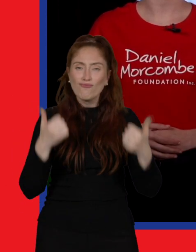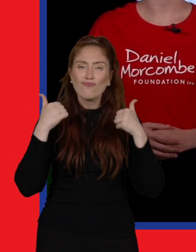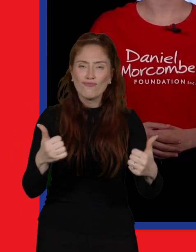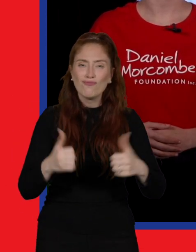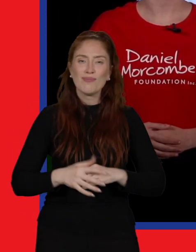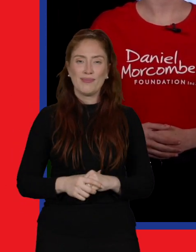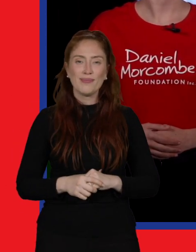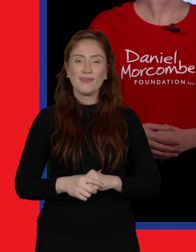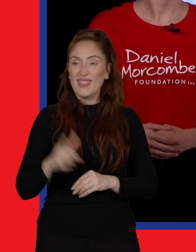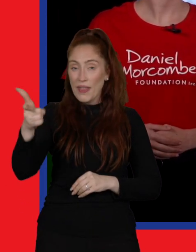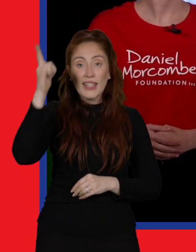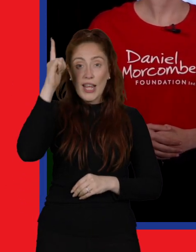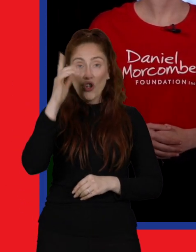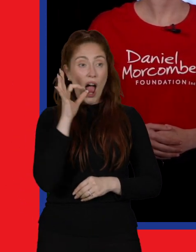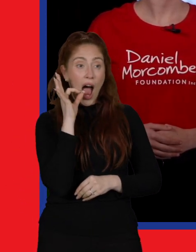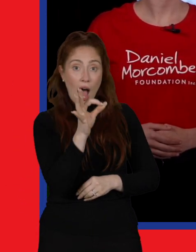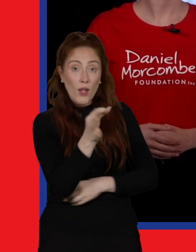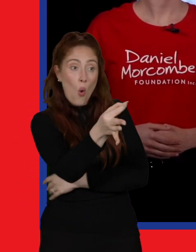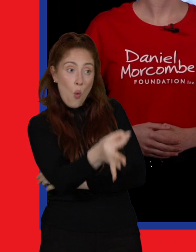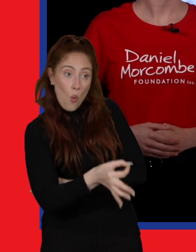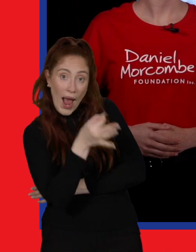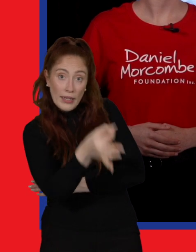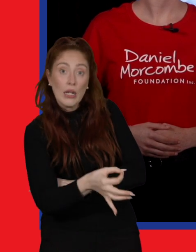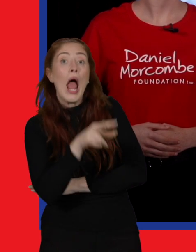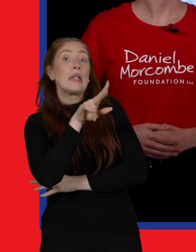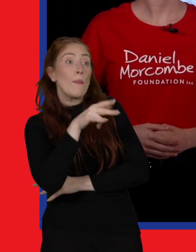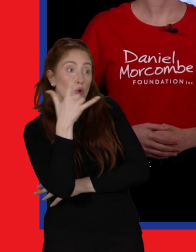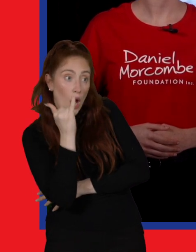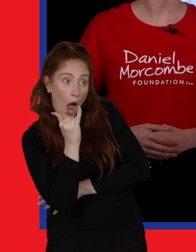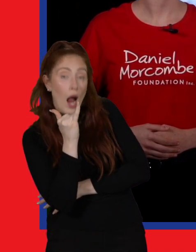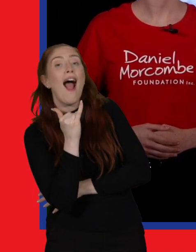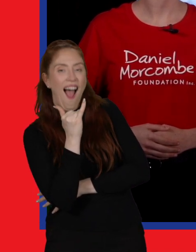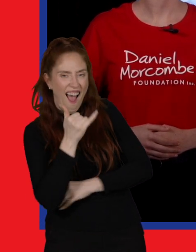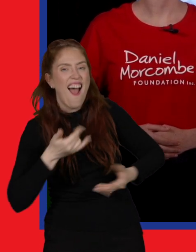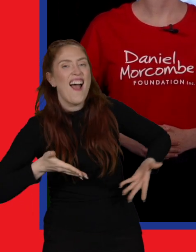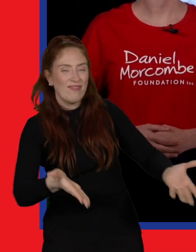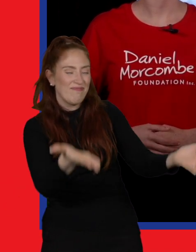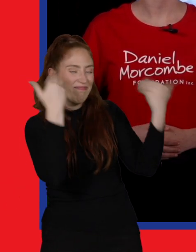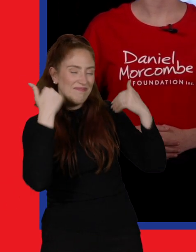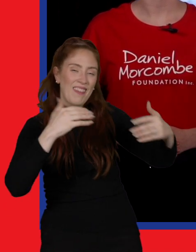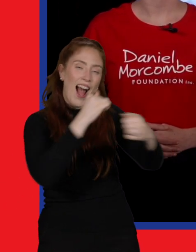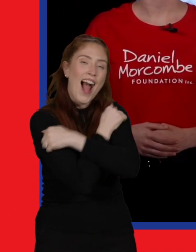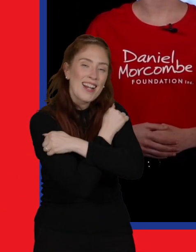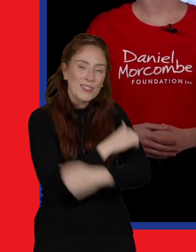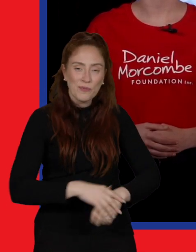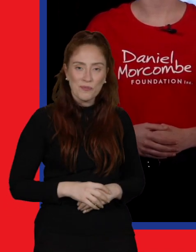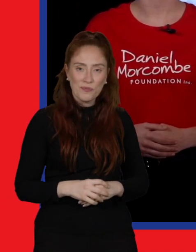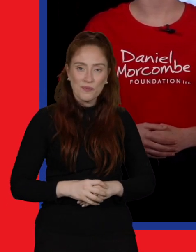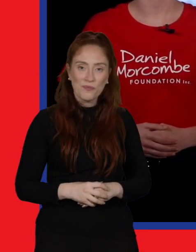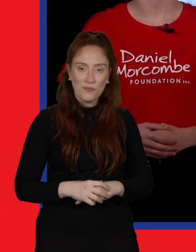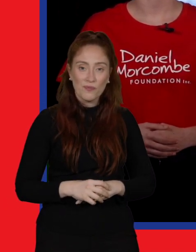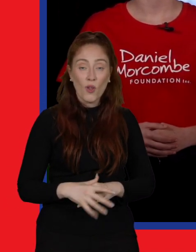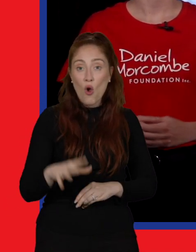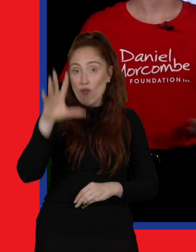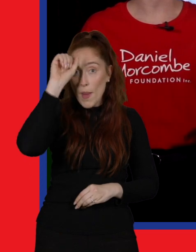was enthusiastic and affirmative consent. Miss McGrath asked, waited and double-checked with Dahlia that it was okay to give